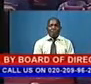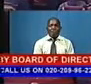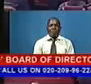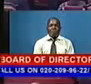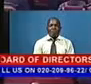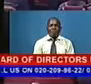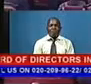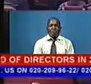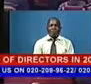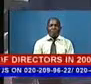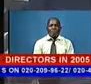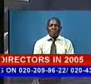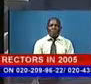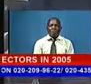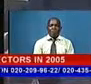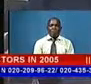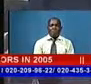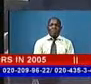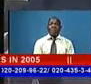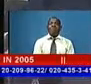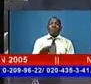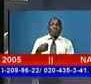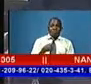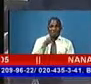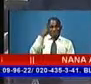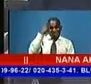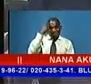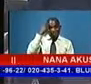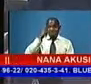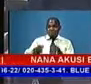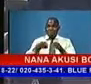Are we to take it that our re-examination has been curtailed by the court?